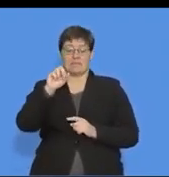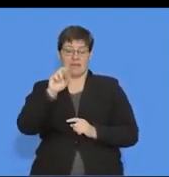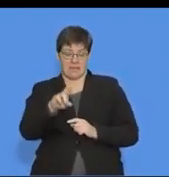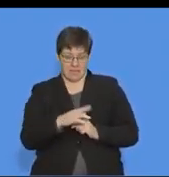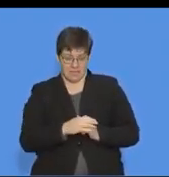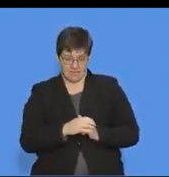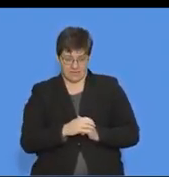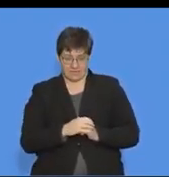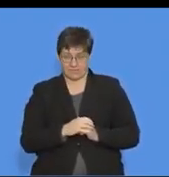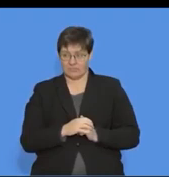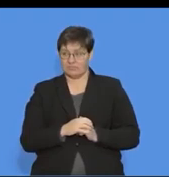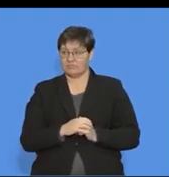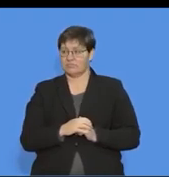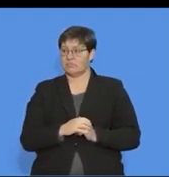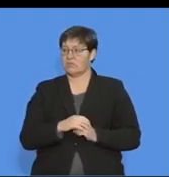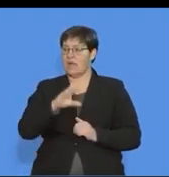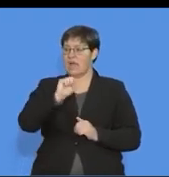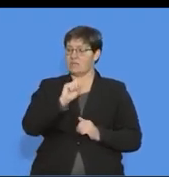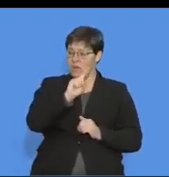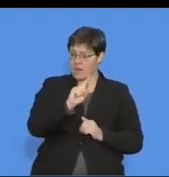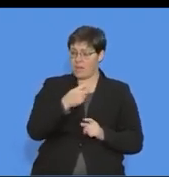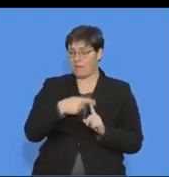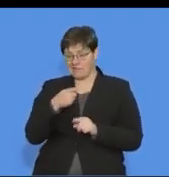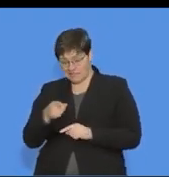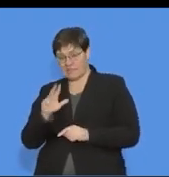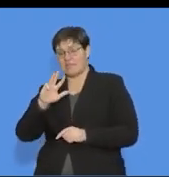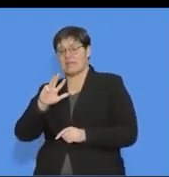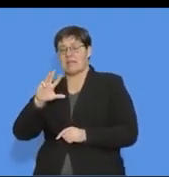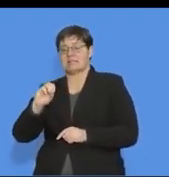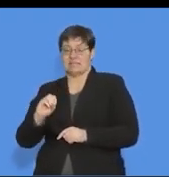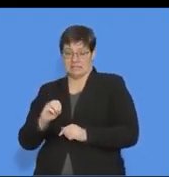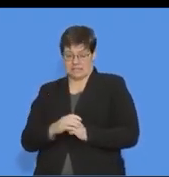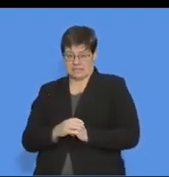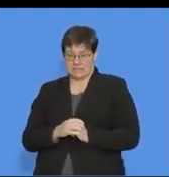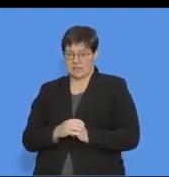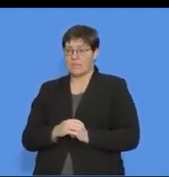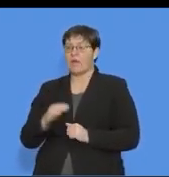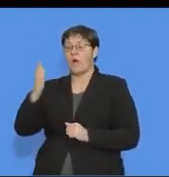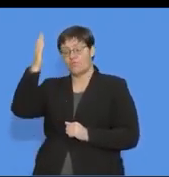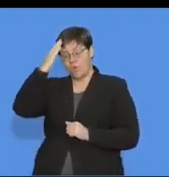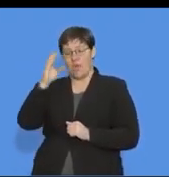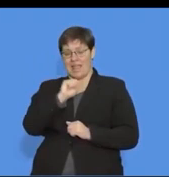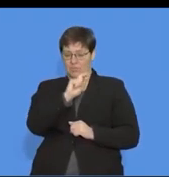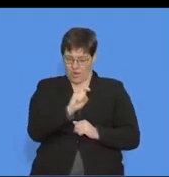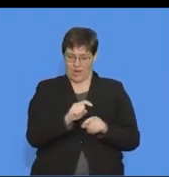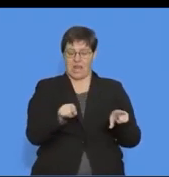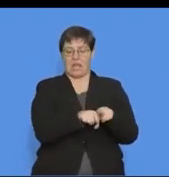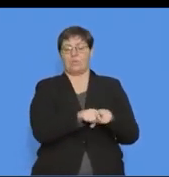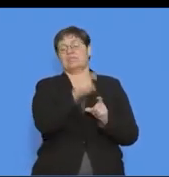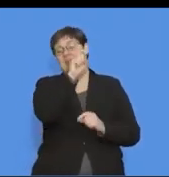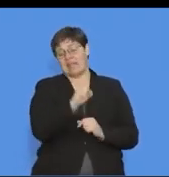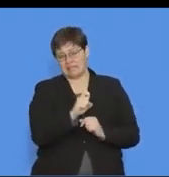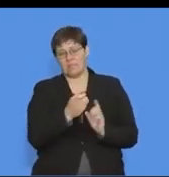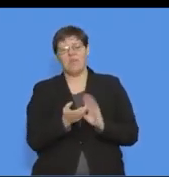of that particular shape. So S1 plus that will be 90, but I know S1 to be X, right, because we found it